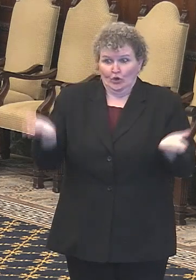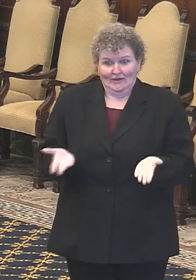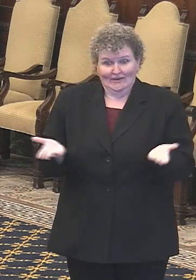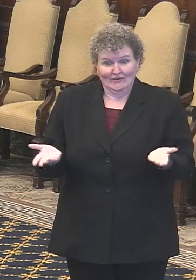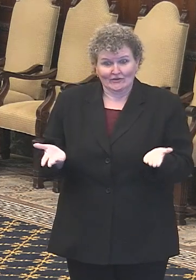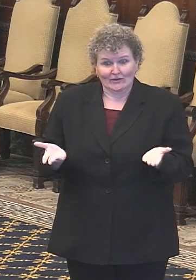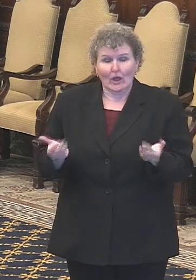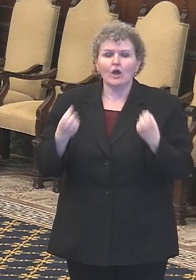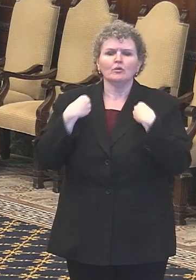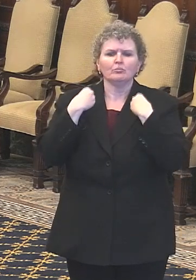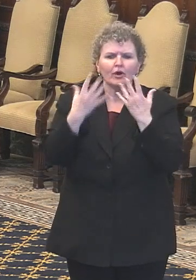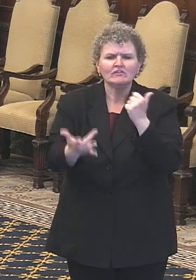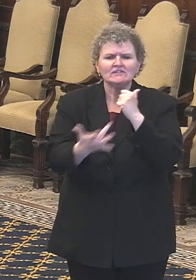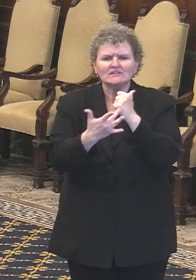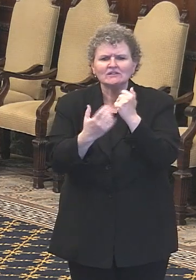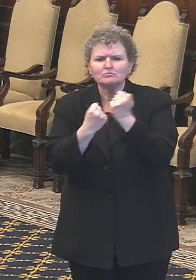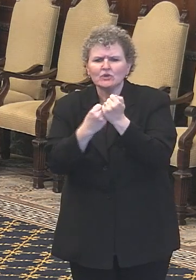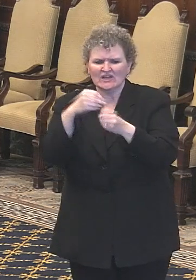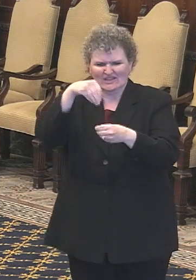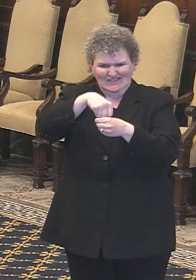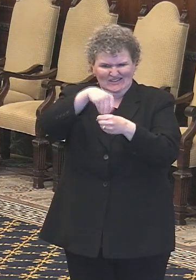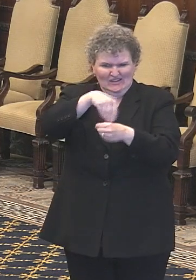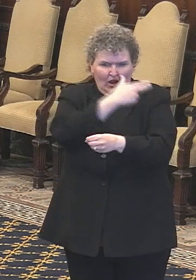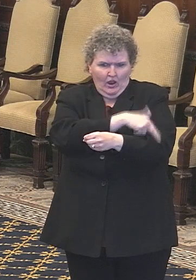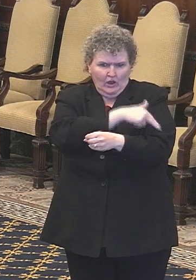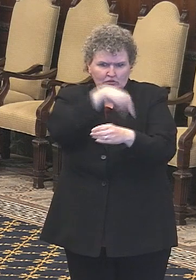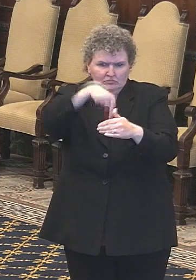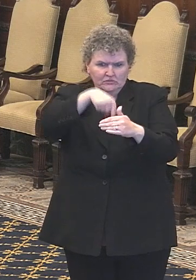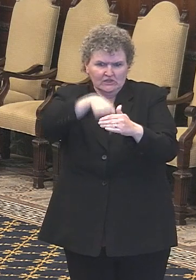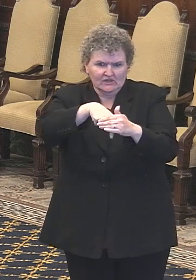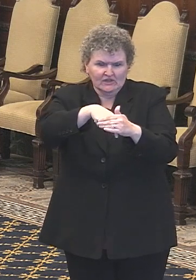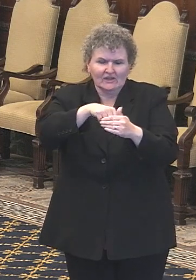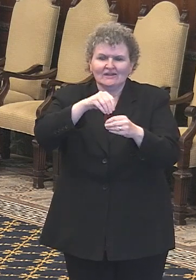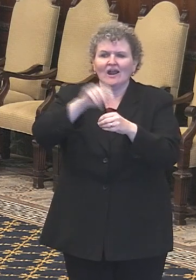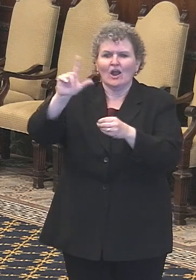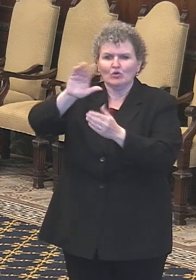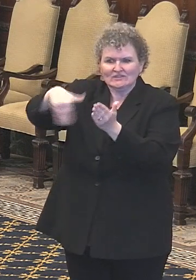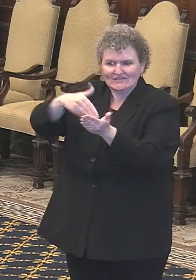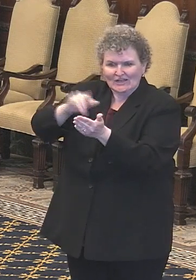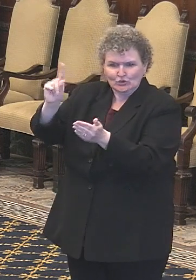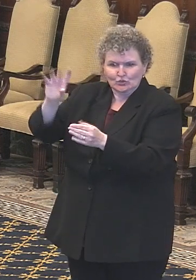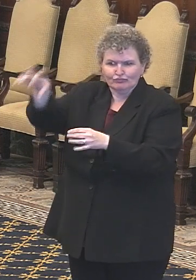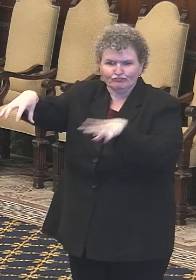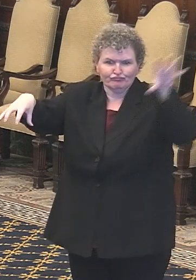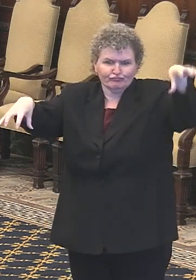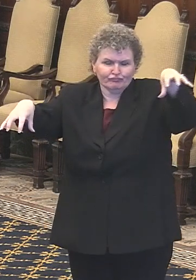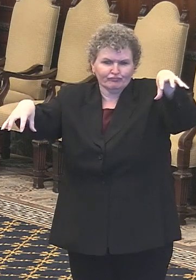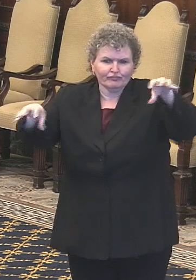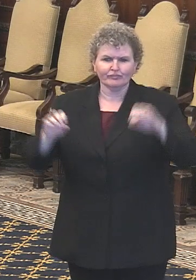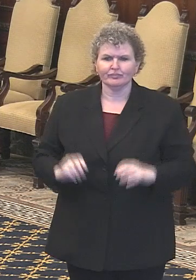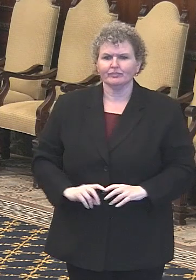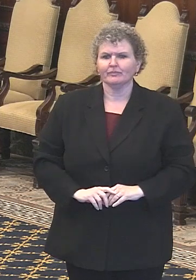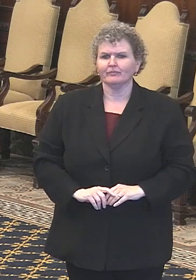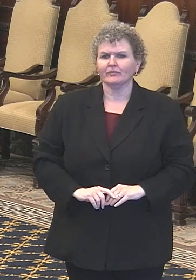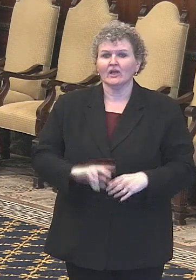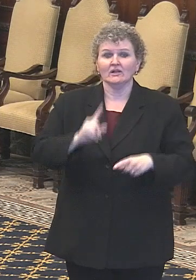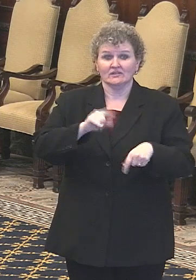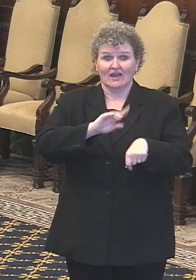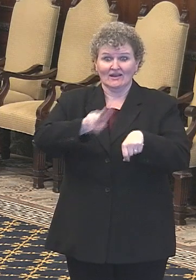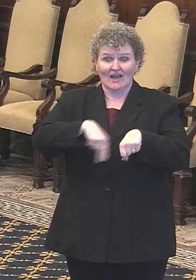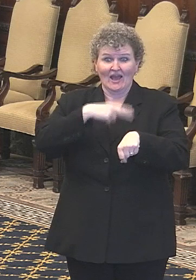not a leading indicator. Thank you. Yeah, and Pat, I just want to make it clear too. I think it's really important to remember what the third quarter